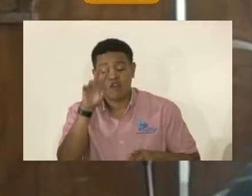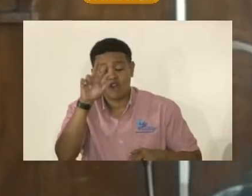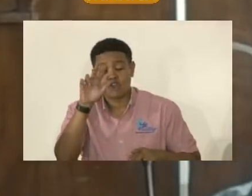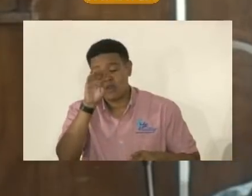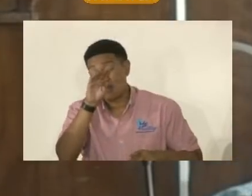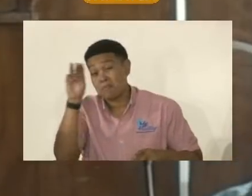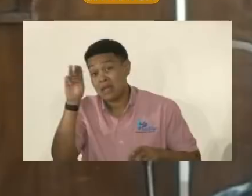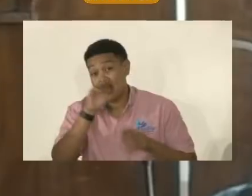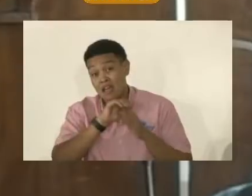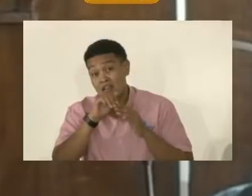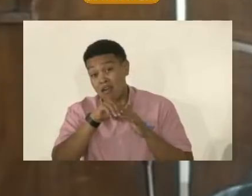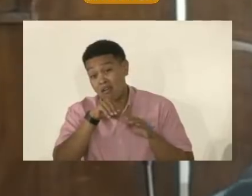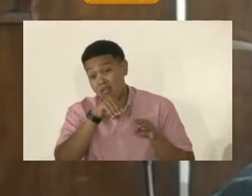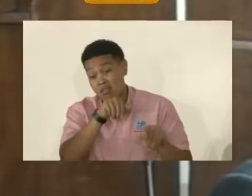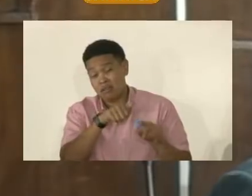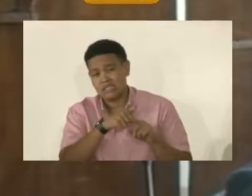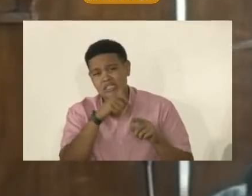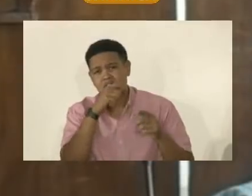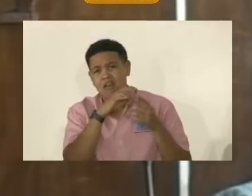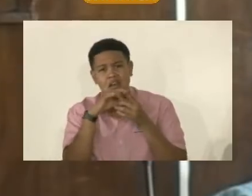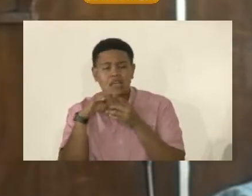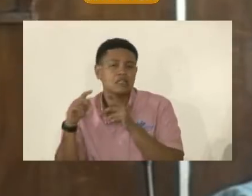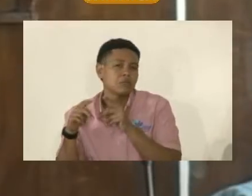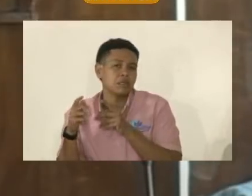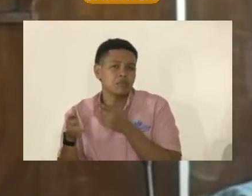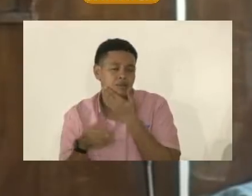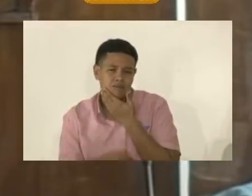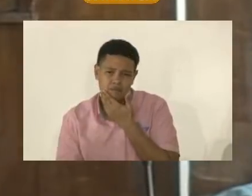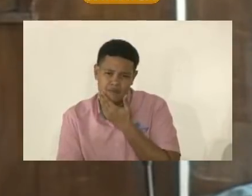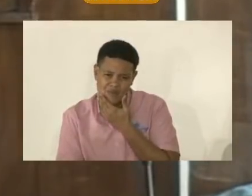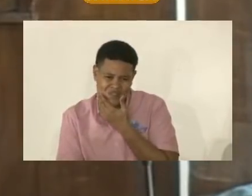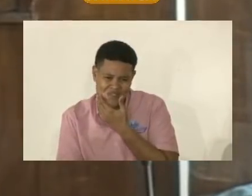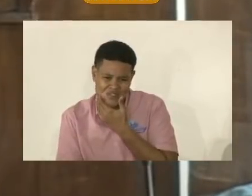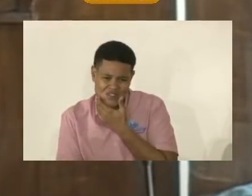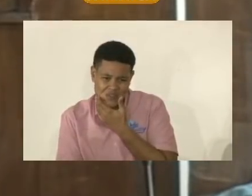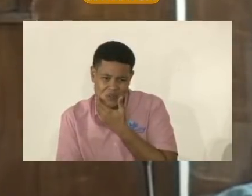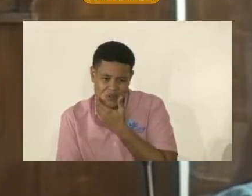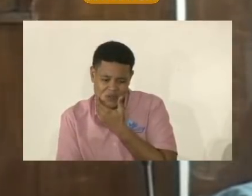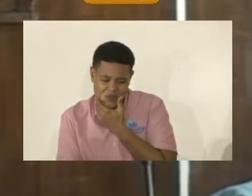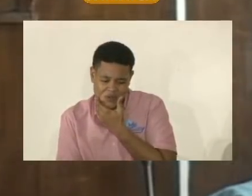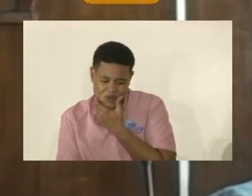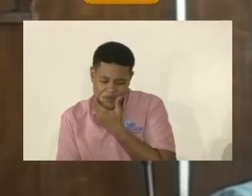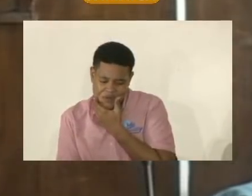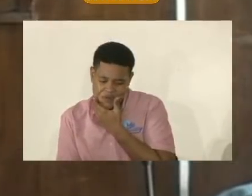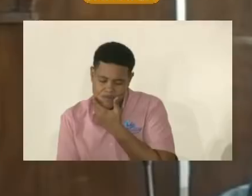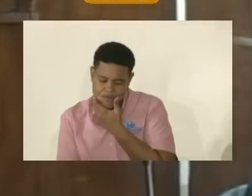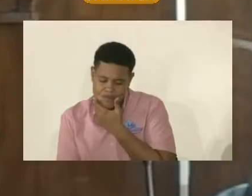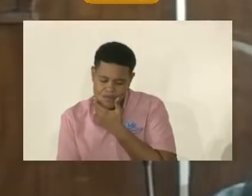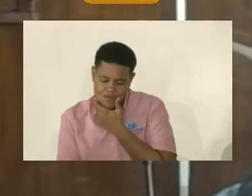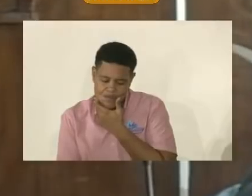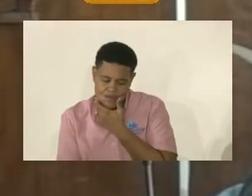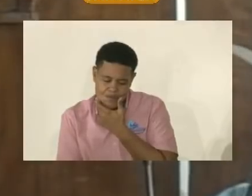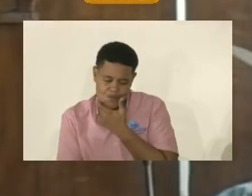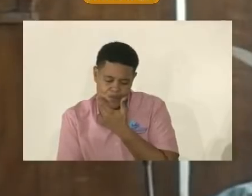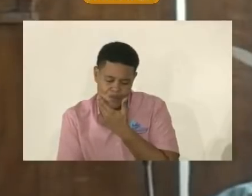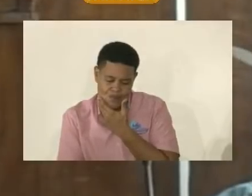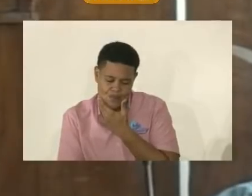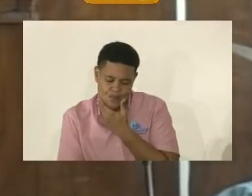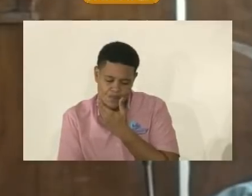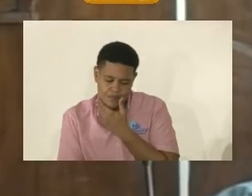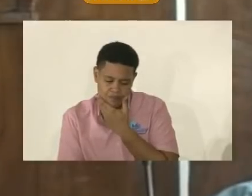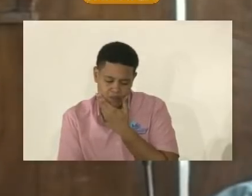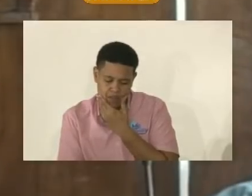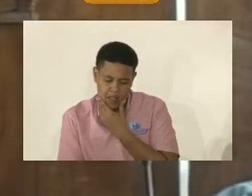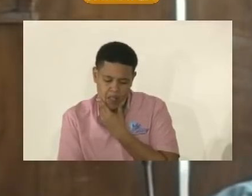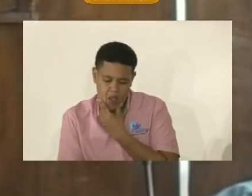$143 million to connected parties. What the spokesman on finance in